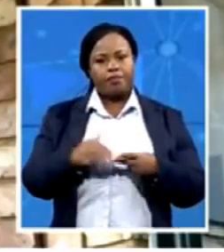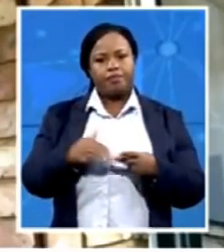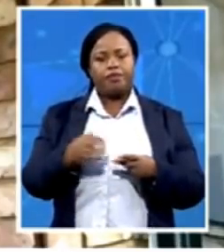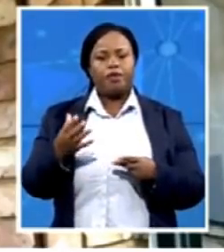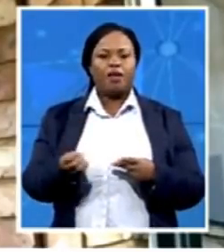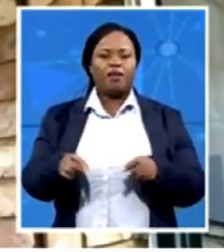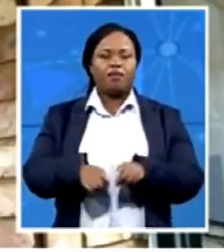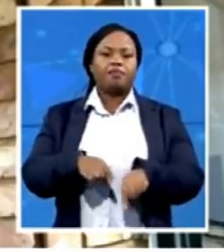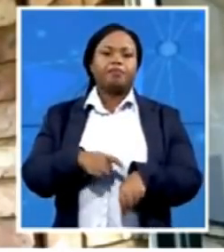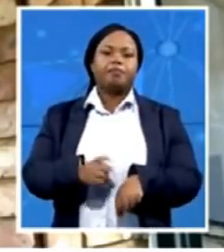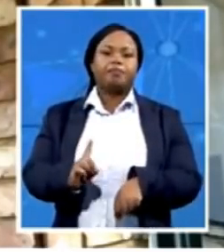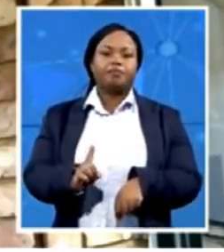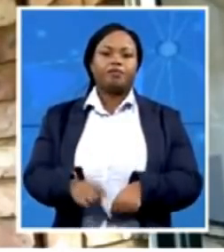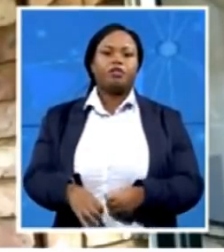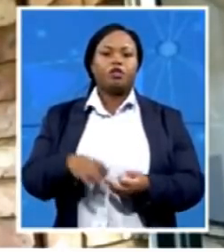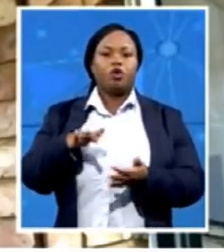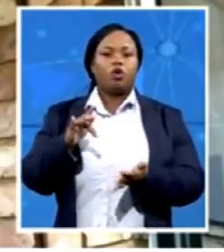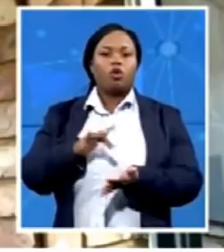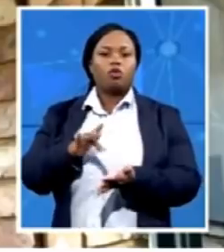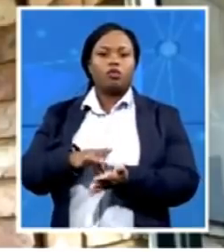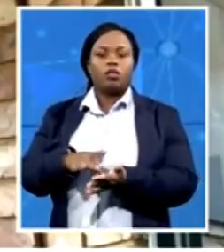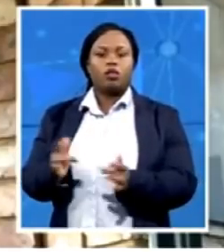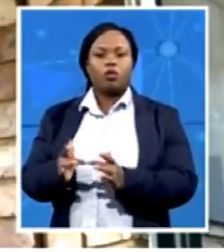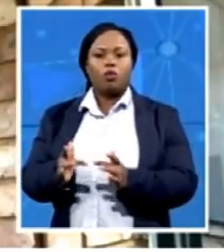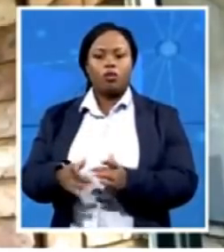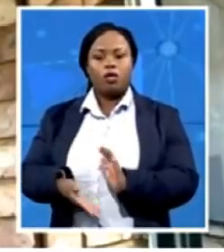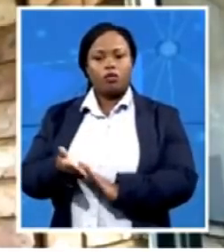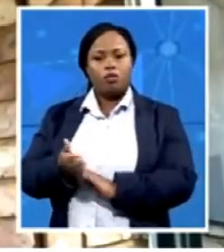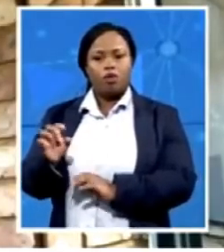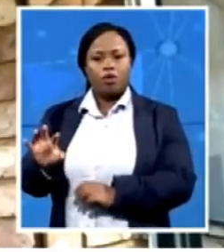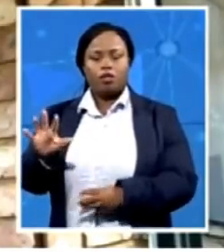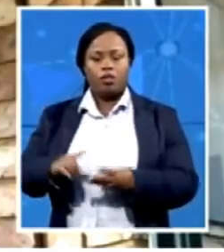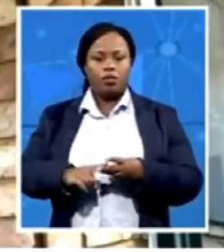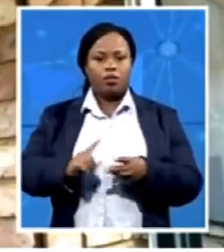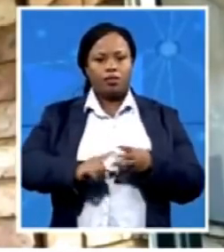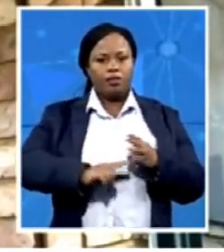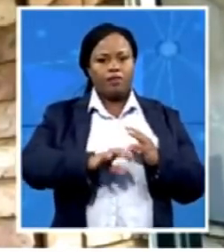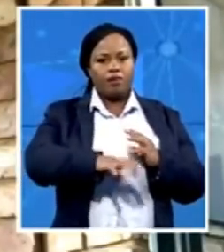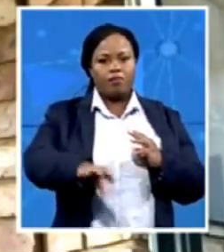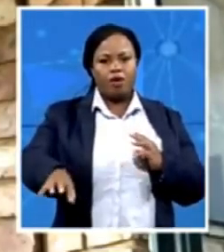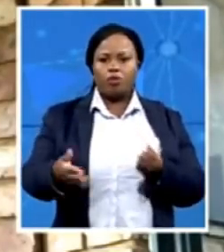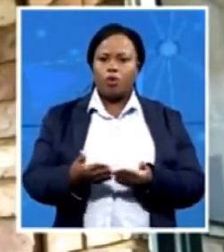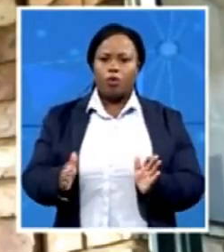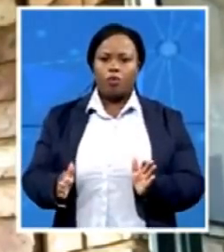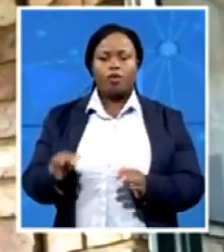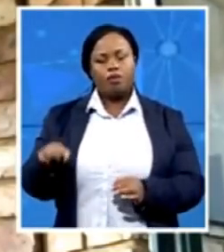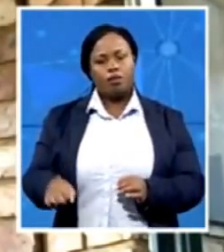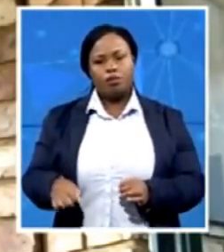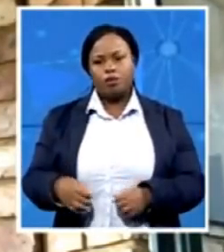center operating. We do have branches that are open. So we do have quite an